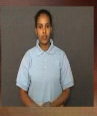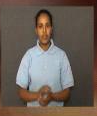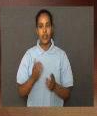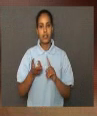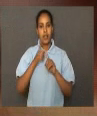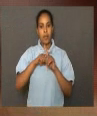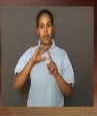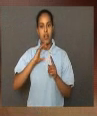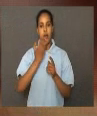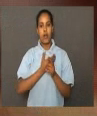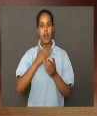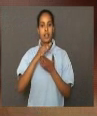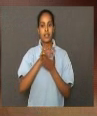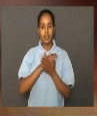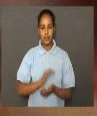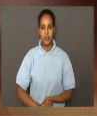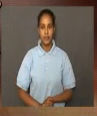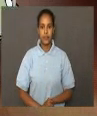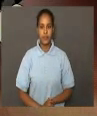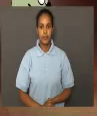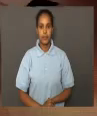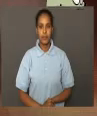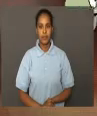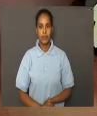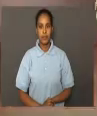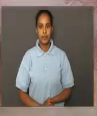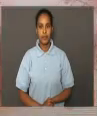Let's get back to our lesson.